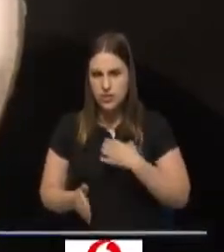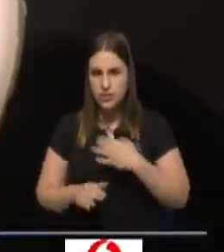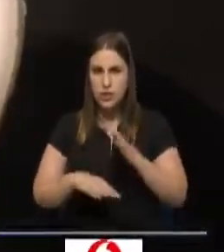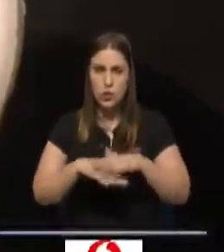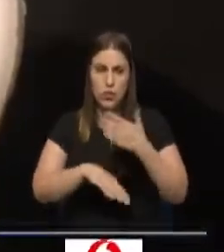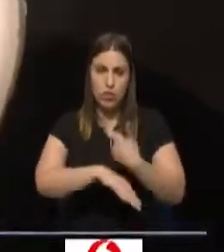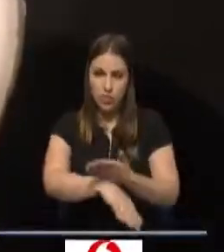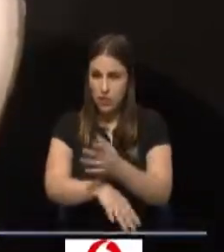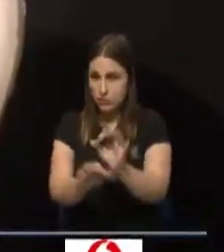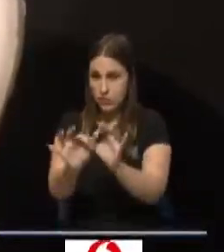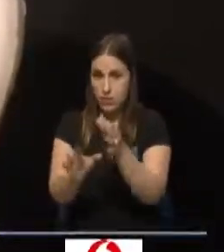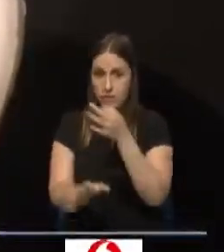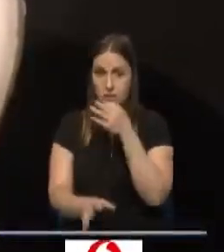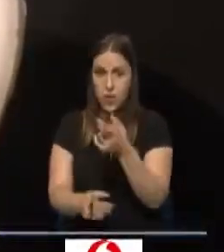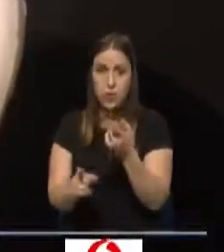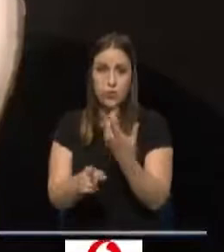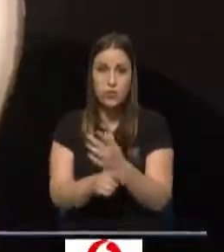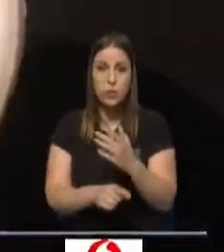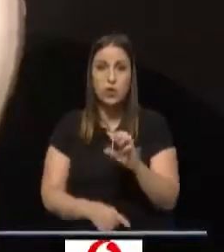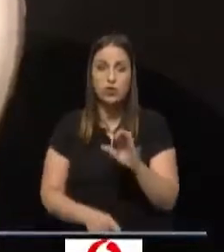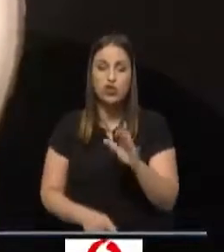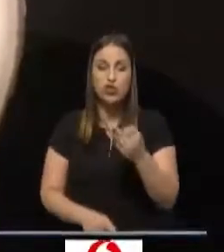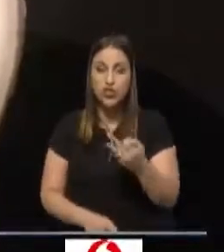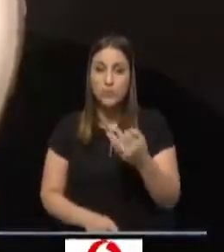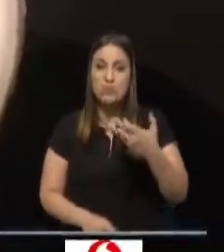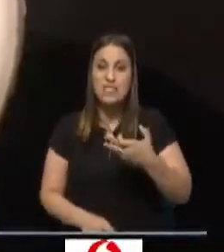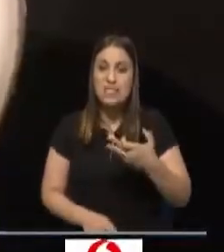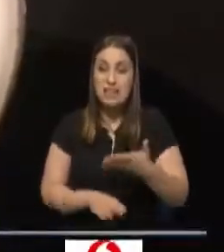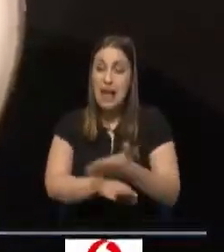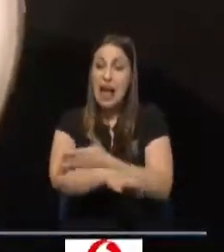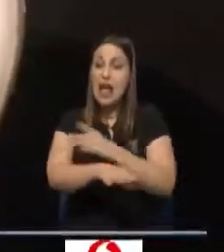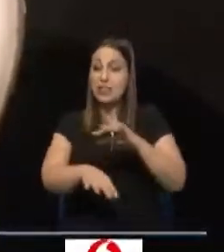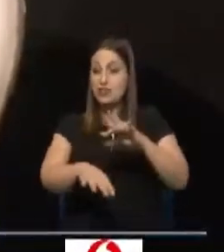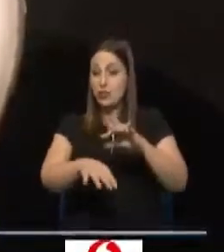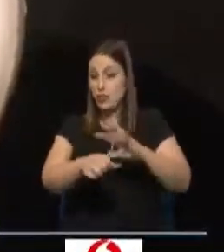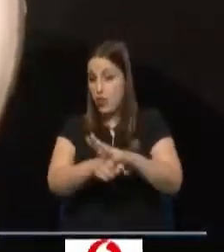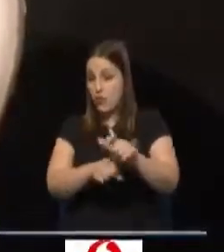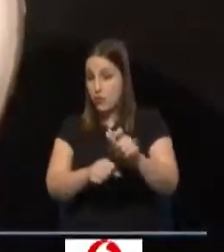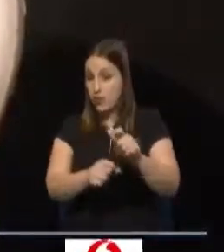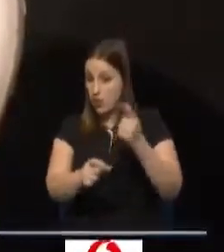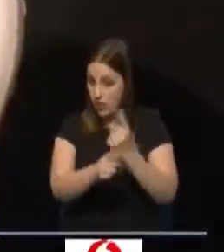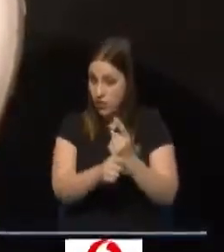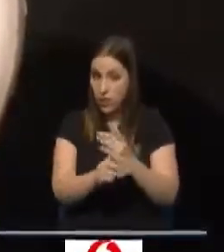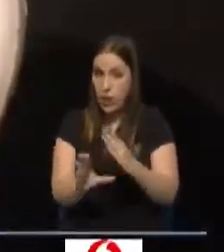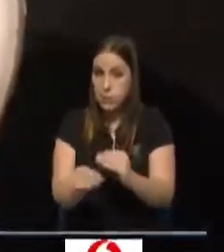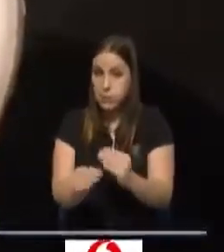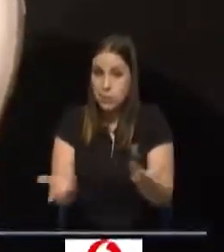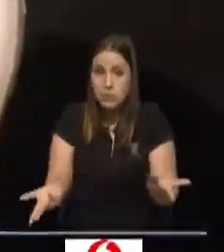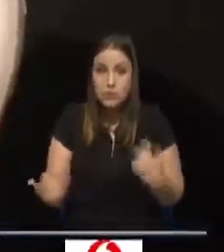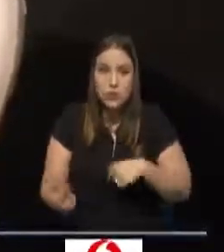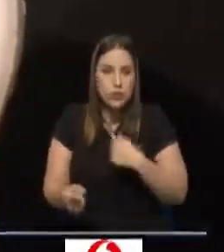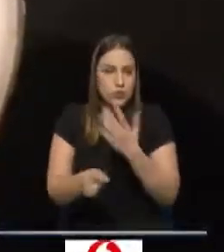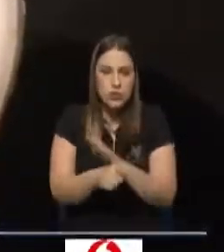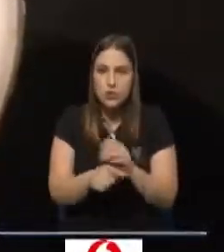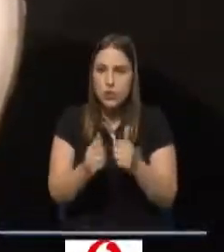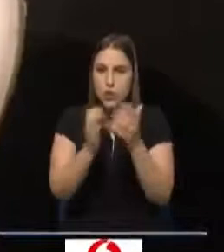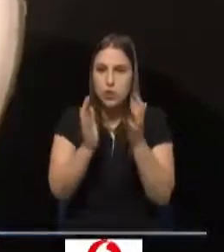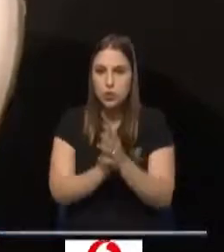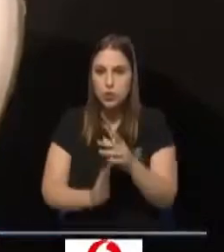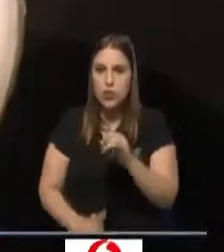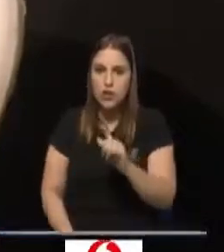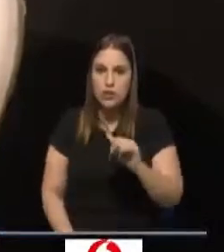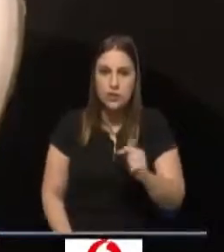Are you feeling this? Yeah, we're feeling some of the delays that existed before the